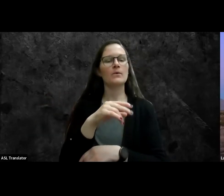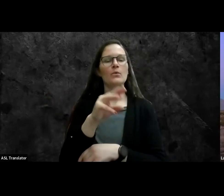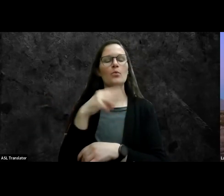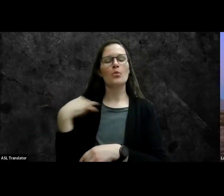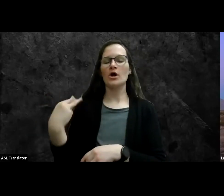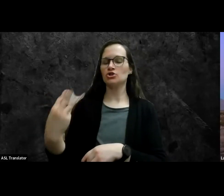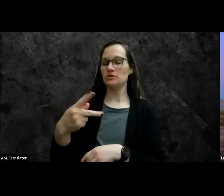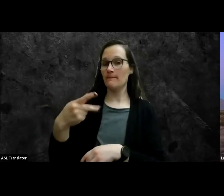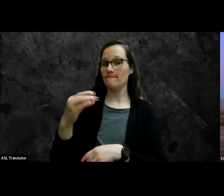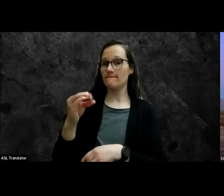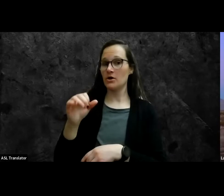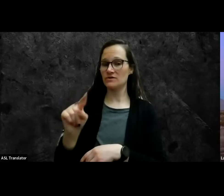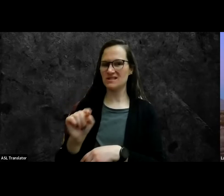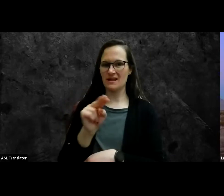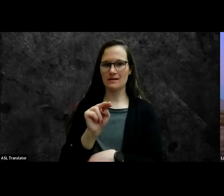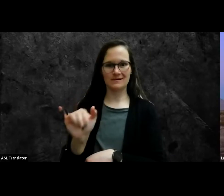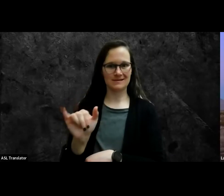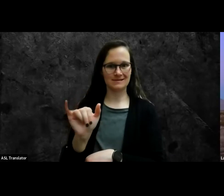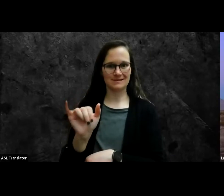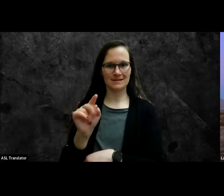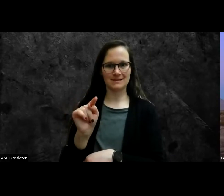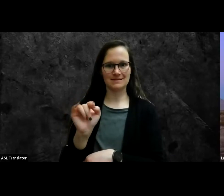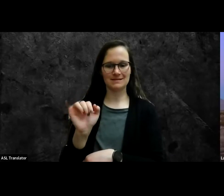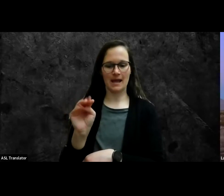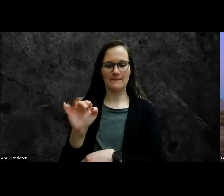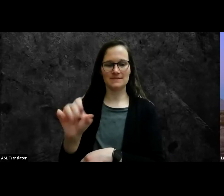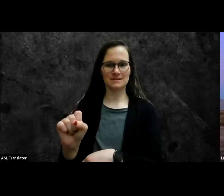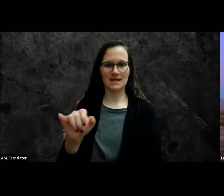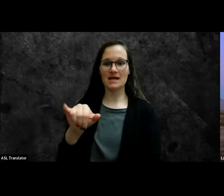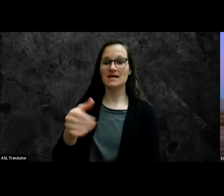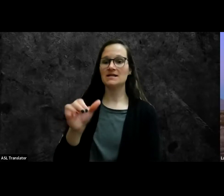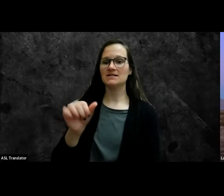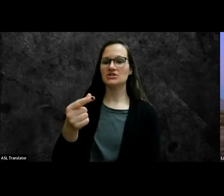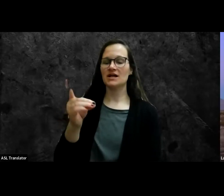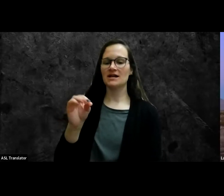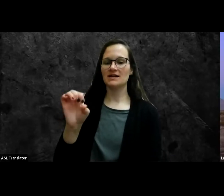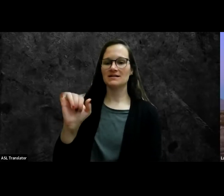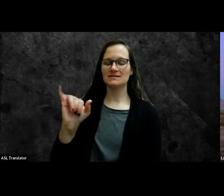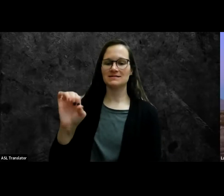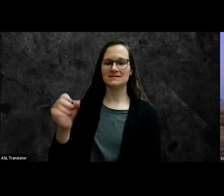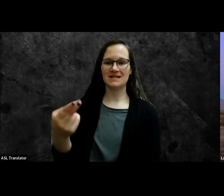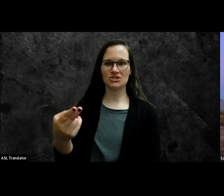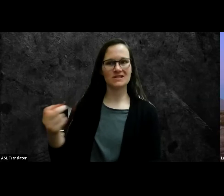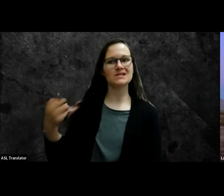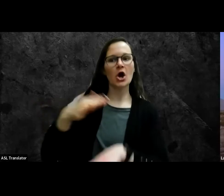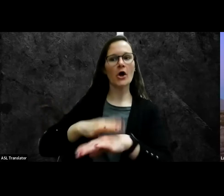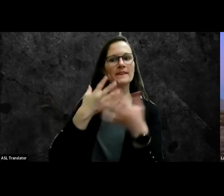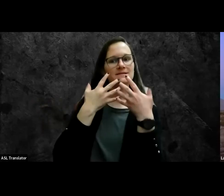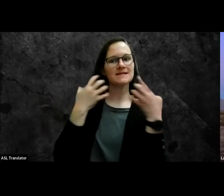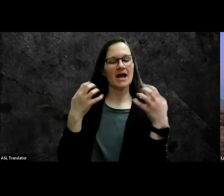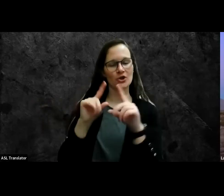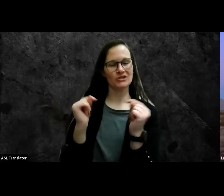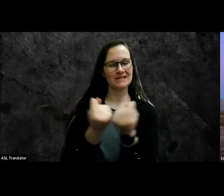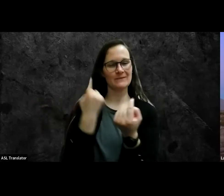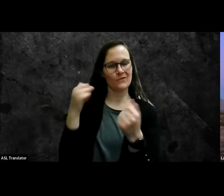Times. One note I can say personally is Jagdish, during our Vax Tiger team work, our vaccine